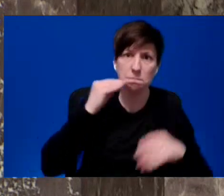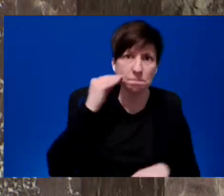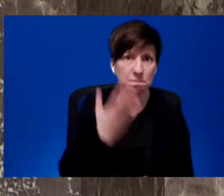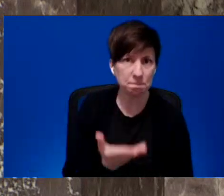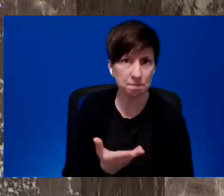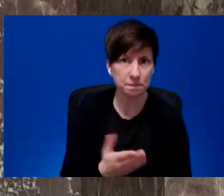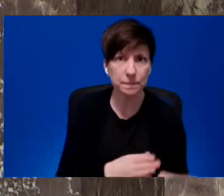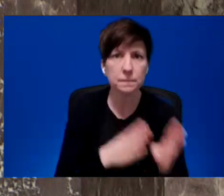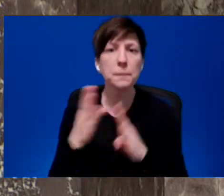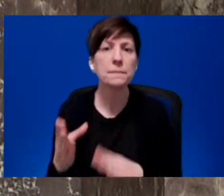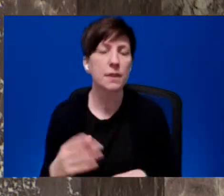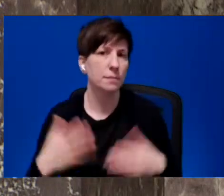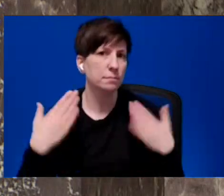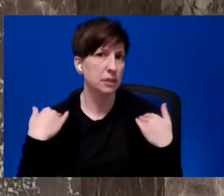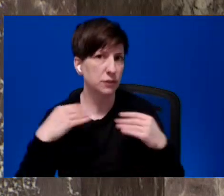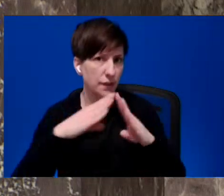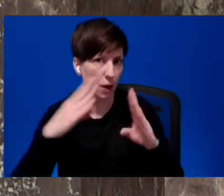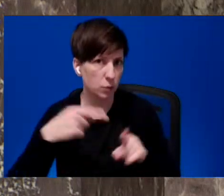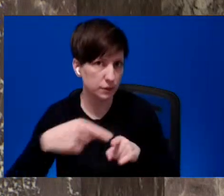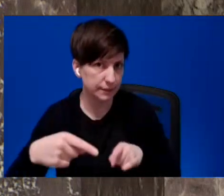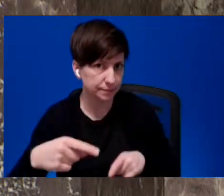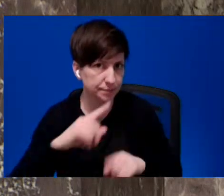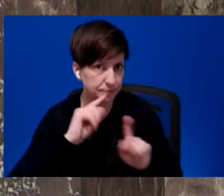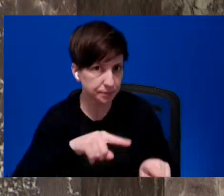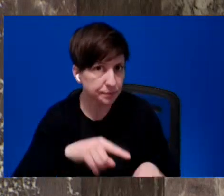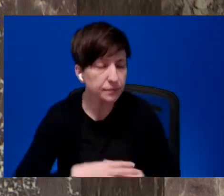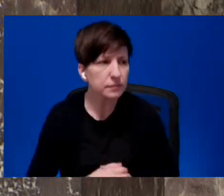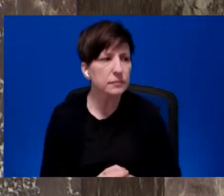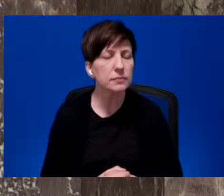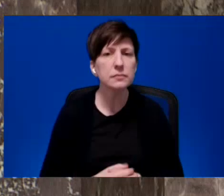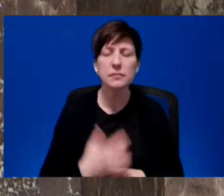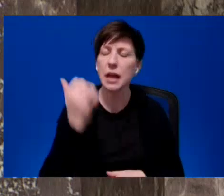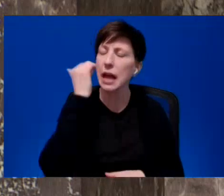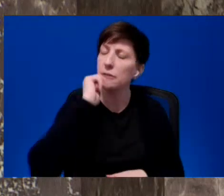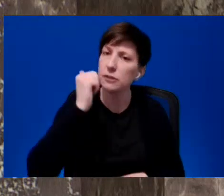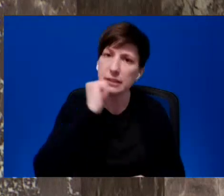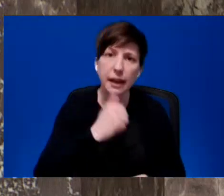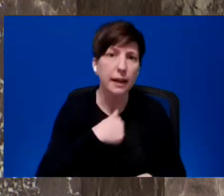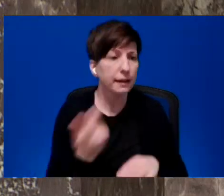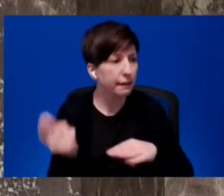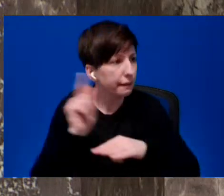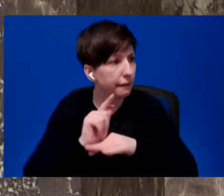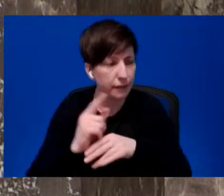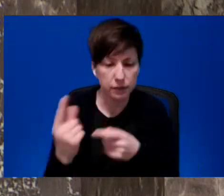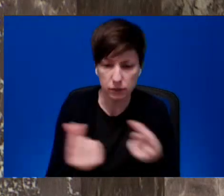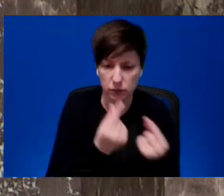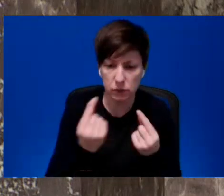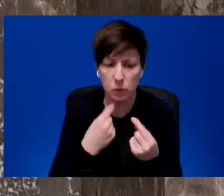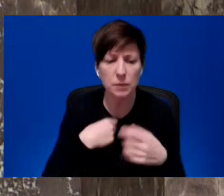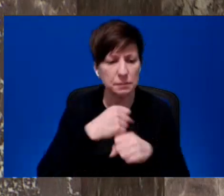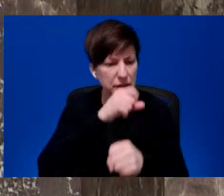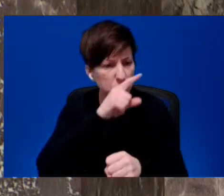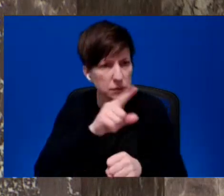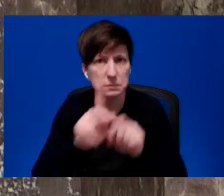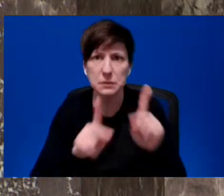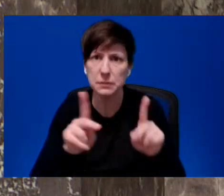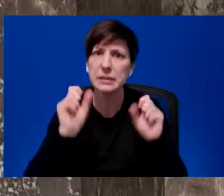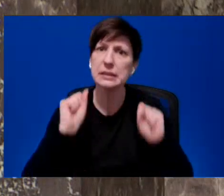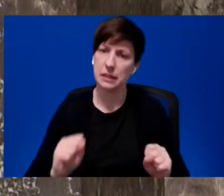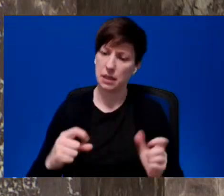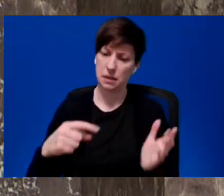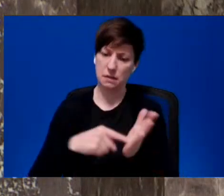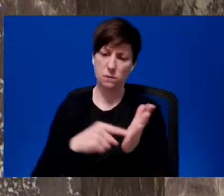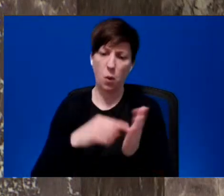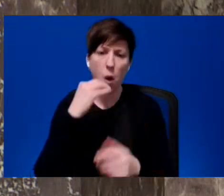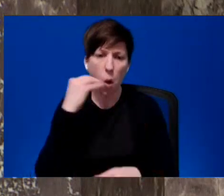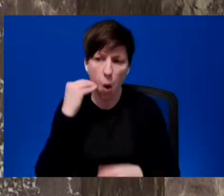on making sure that everyone has an affordable place that they can call home. Honourable Speaker, I appreciate the member's question, but every single measure that we've